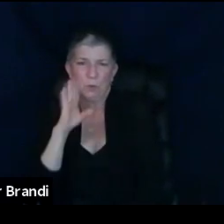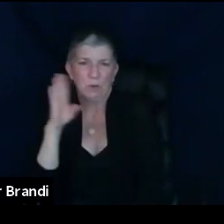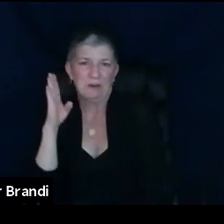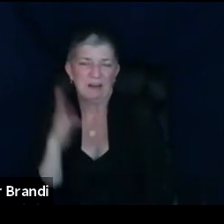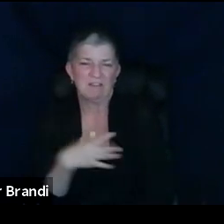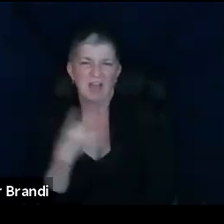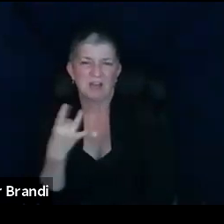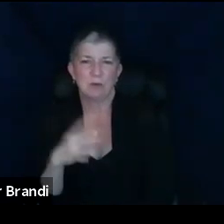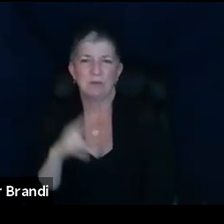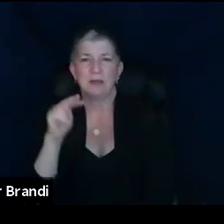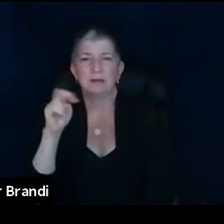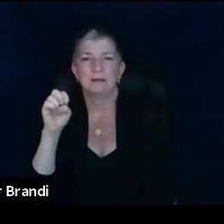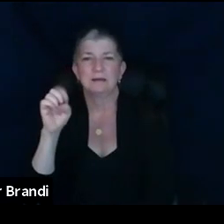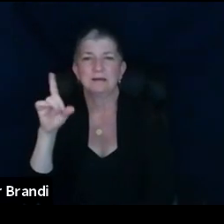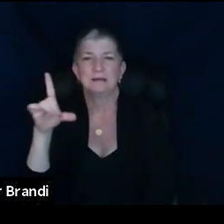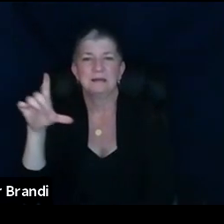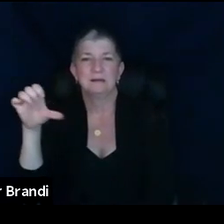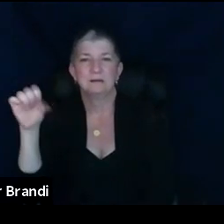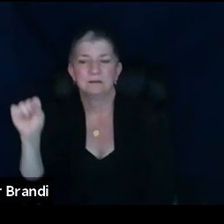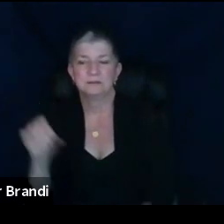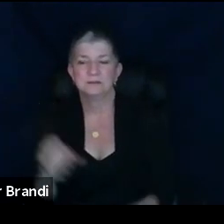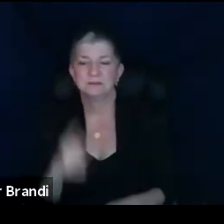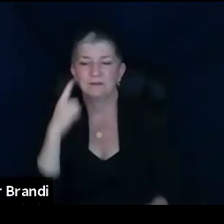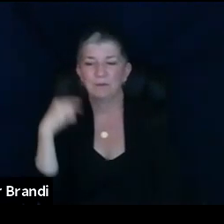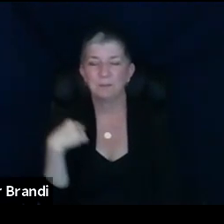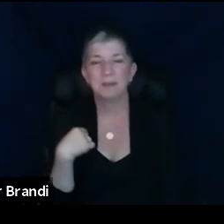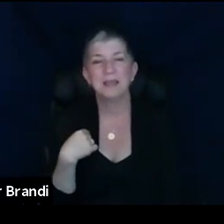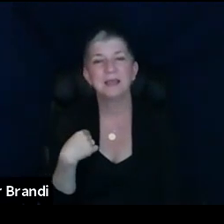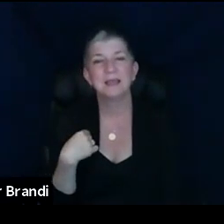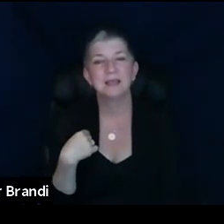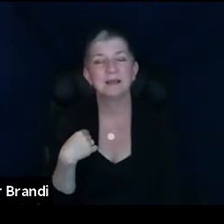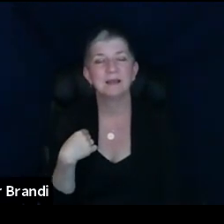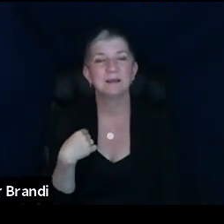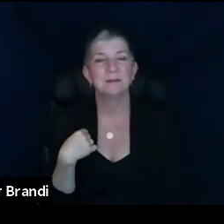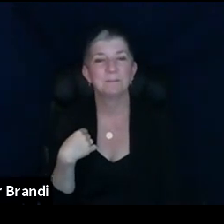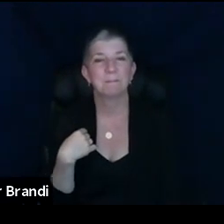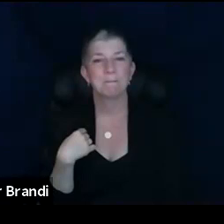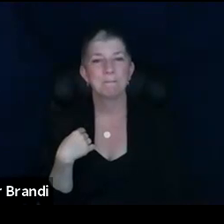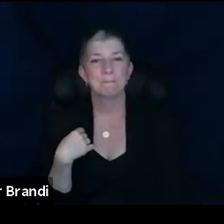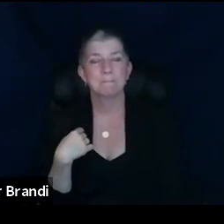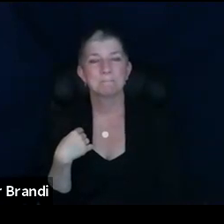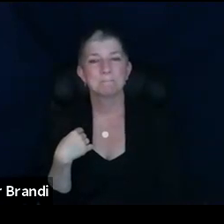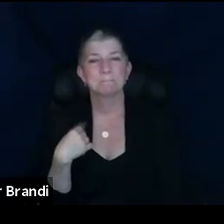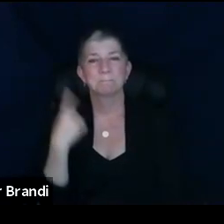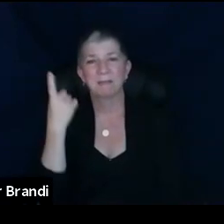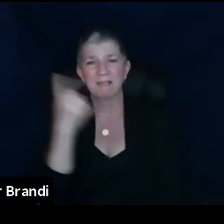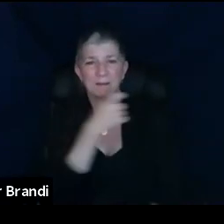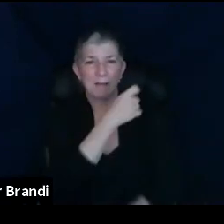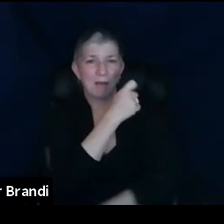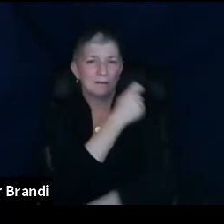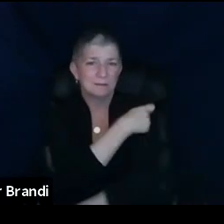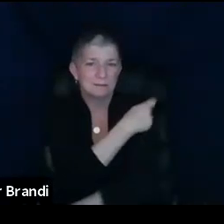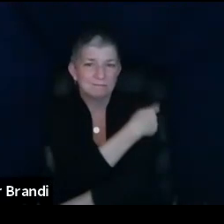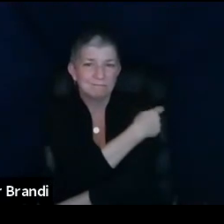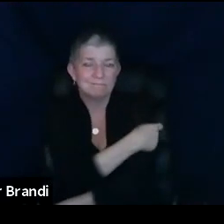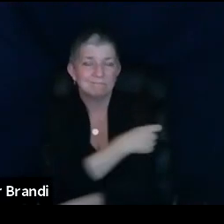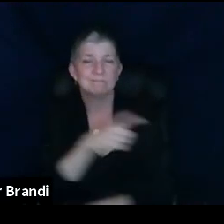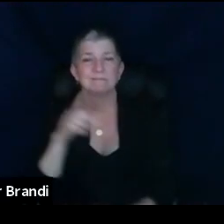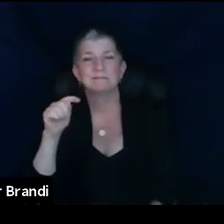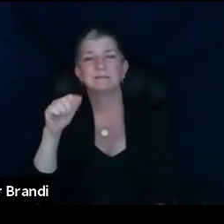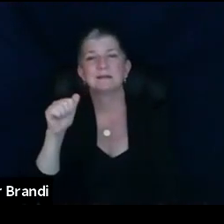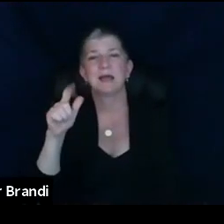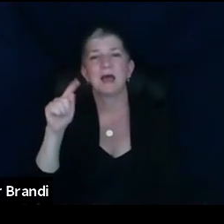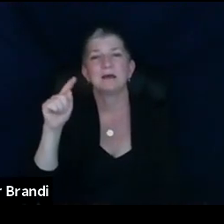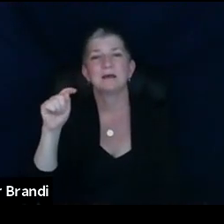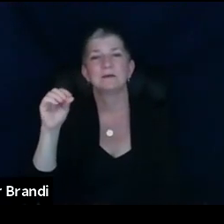needles. For me, when I think about tattoos and I think about the pain that